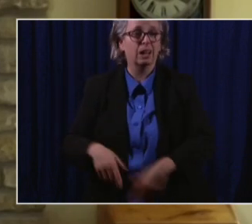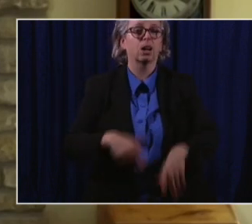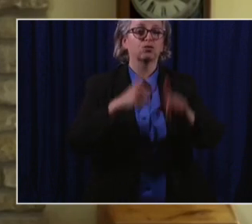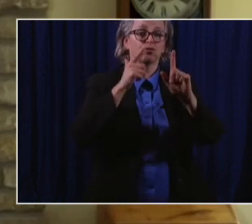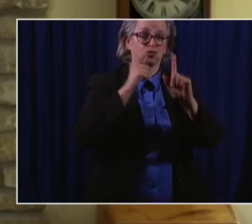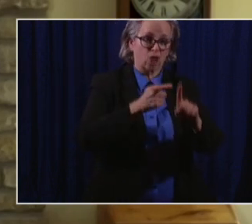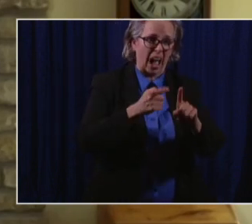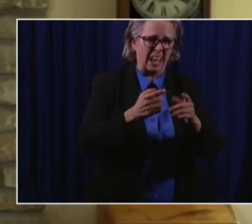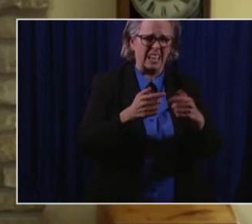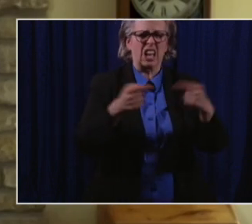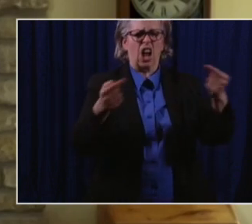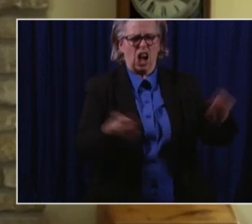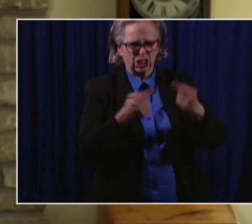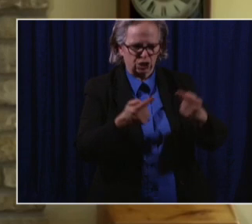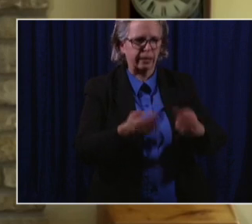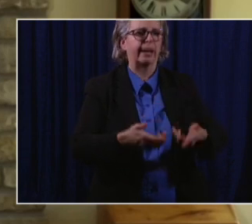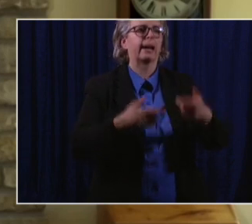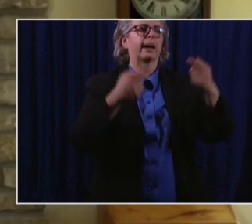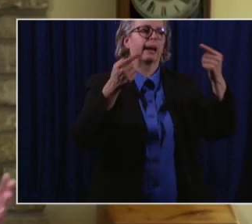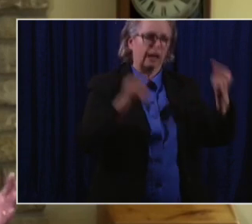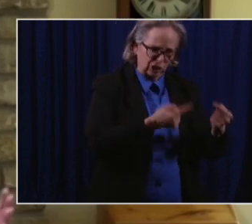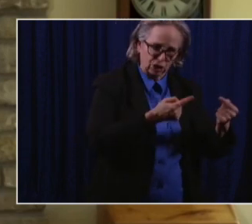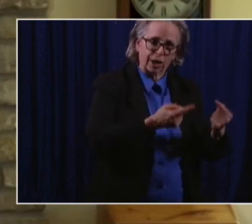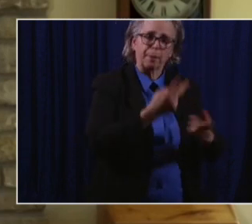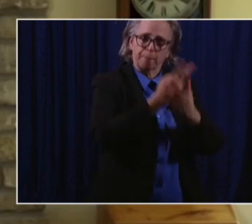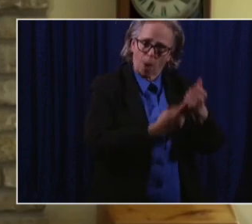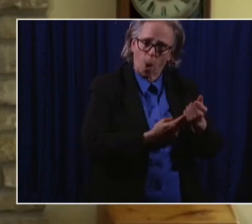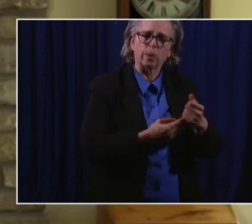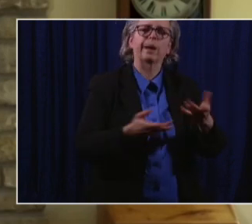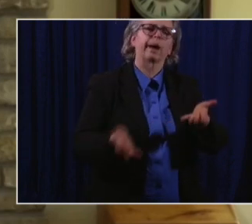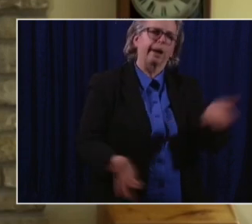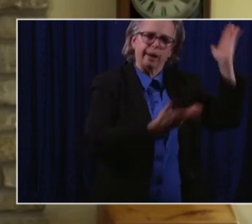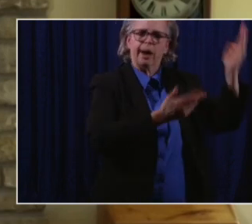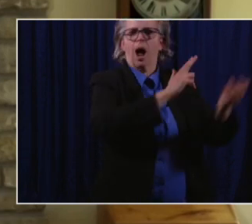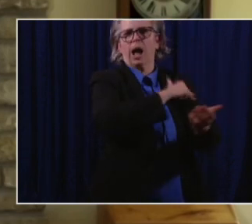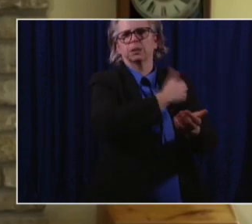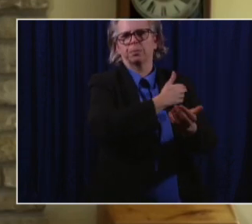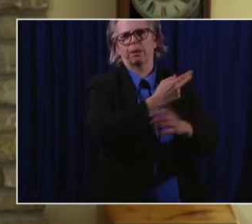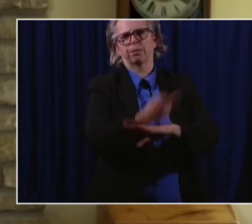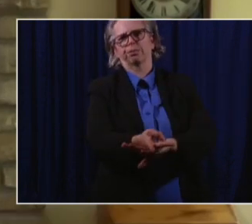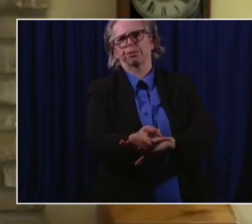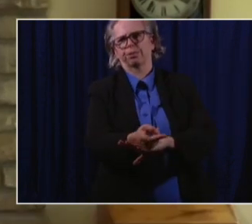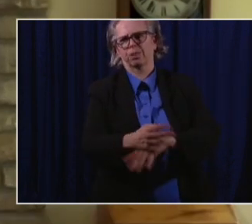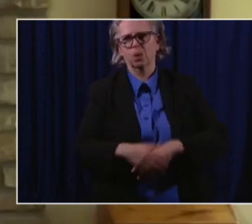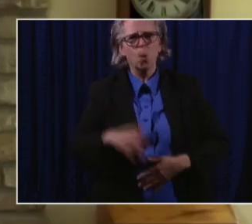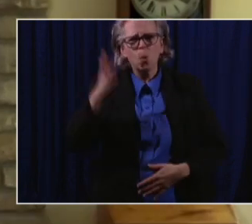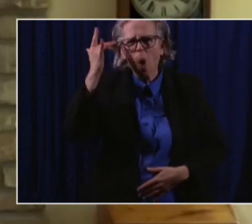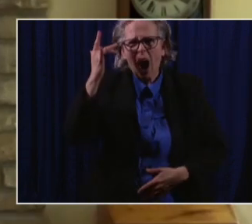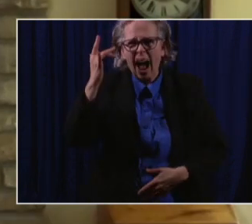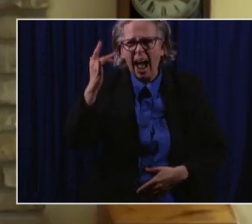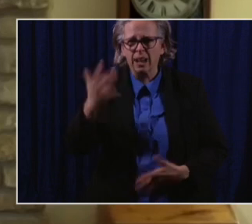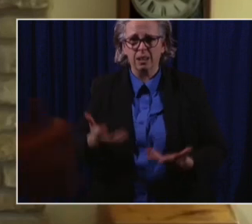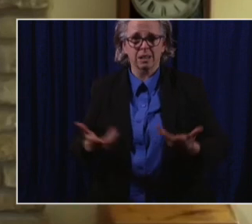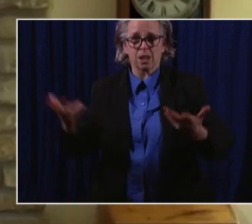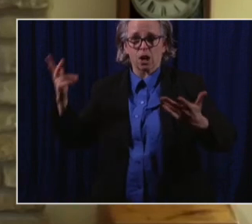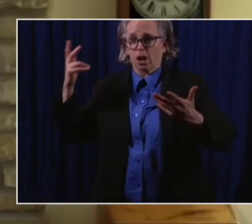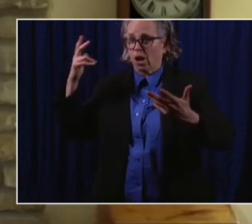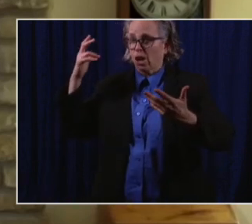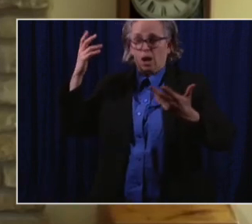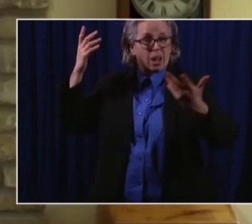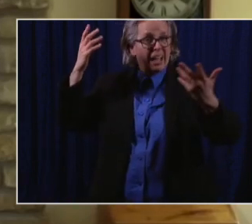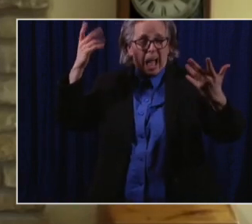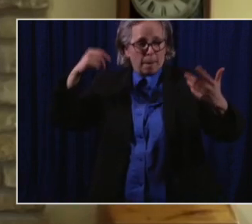critically injured when she was hit by a car fleeing the scene. The alleged gunman was arrested a short time later. According to